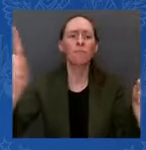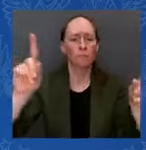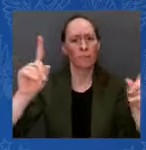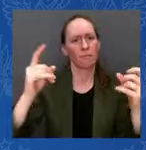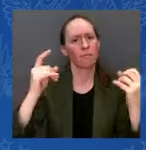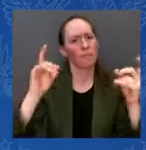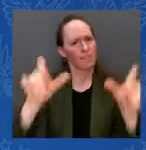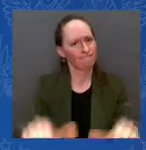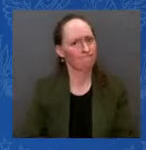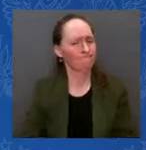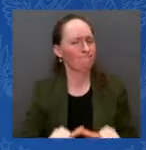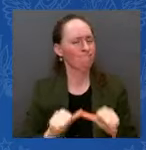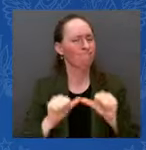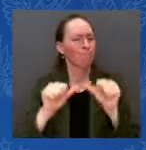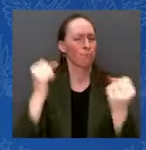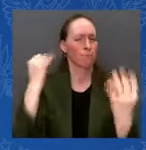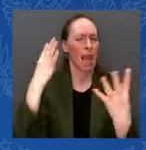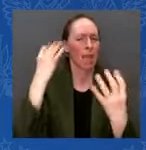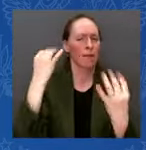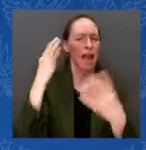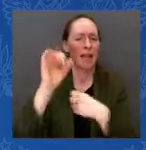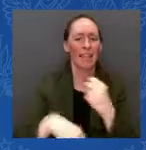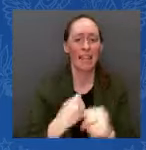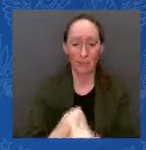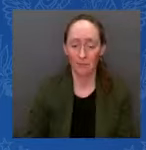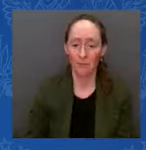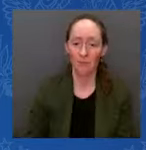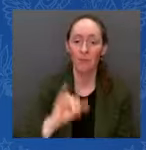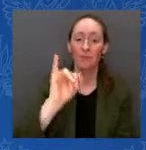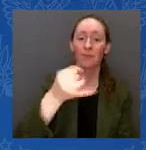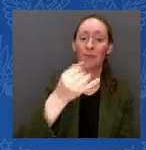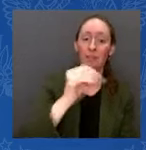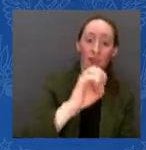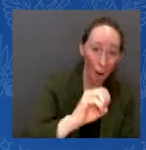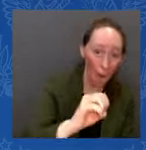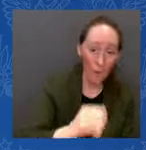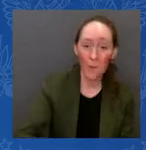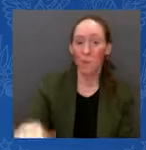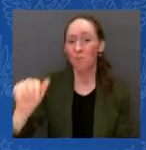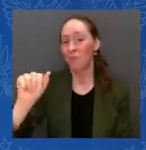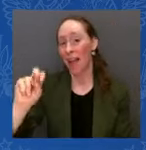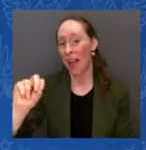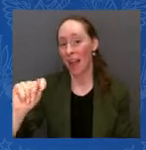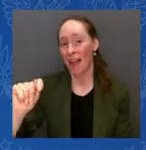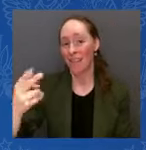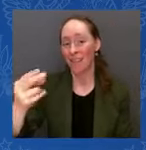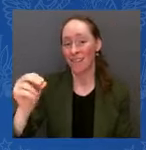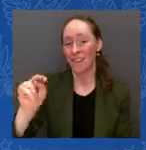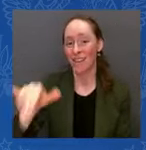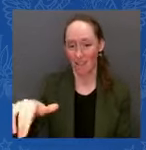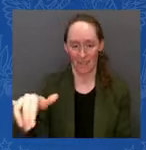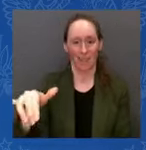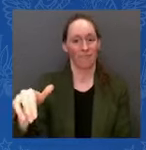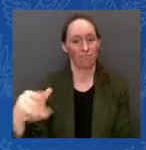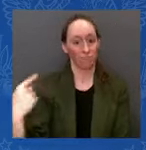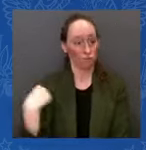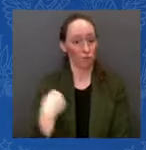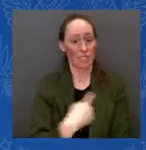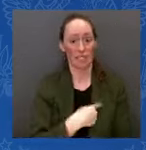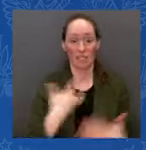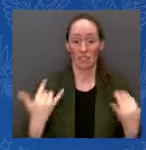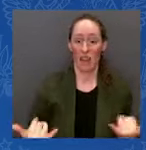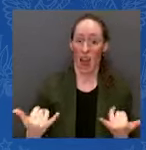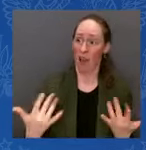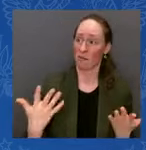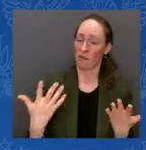three allies who have stood shoulder to shoulder together for more than a century. Three peoples who have shed